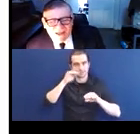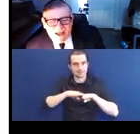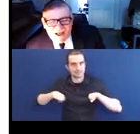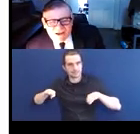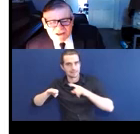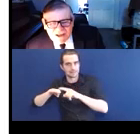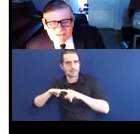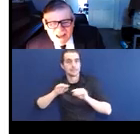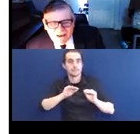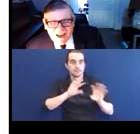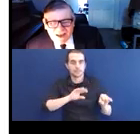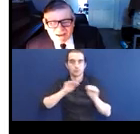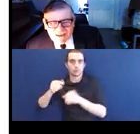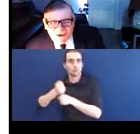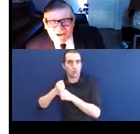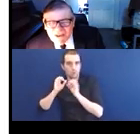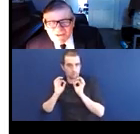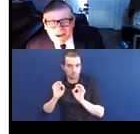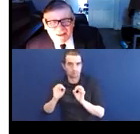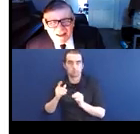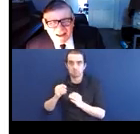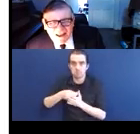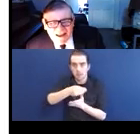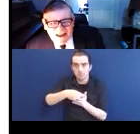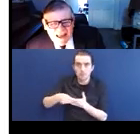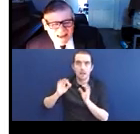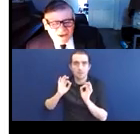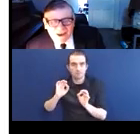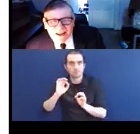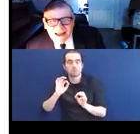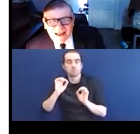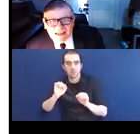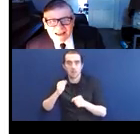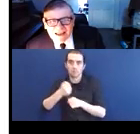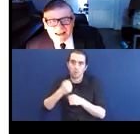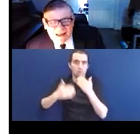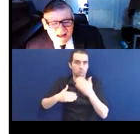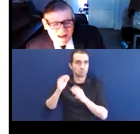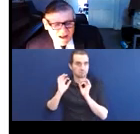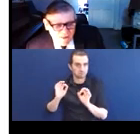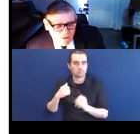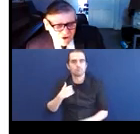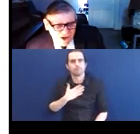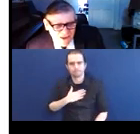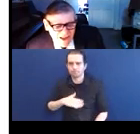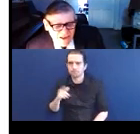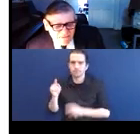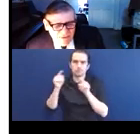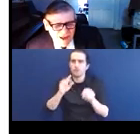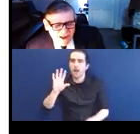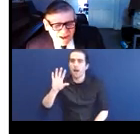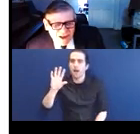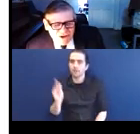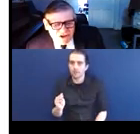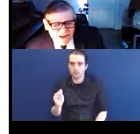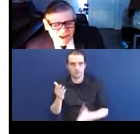there. There's now coming on to Africa again and looking at a project there